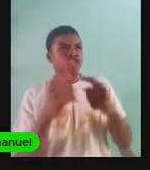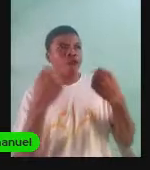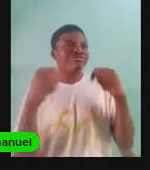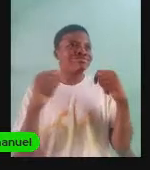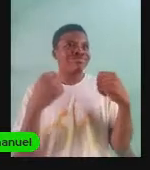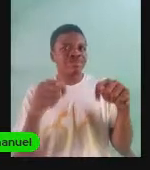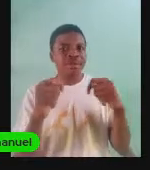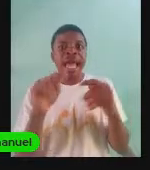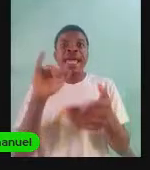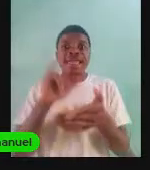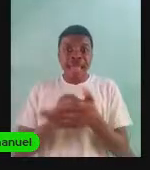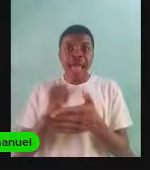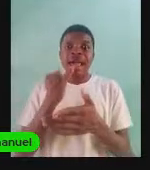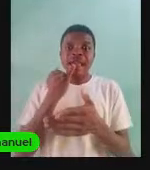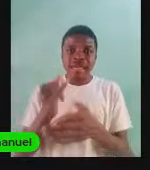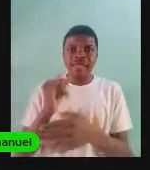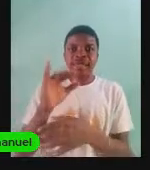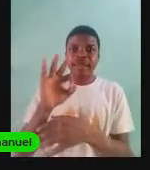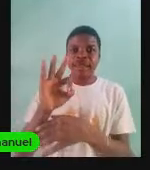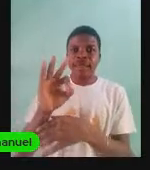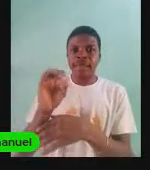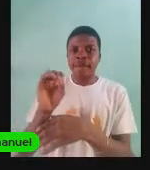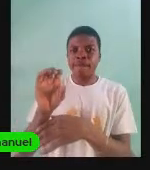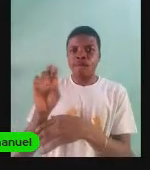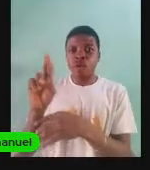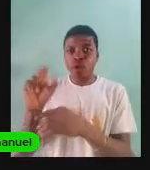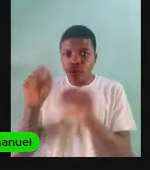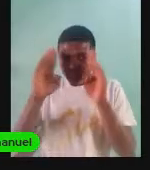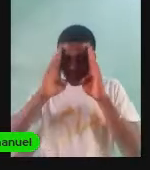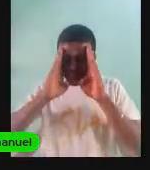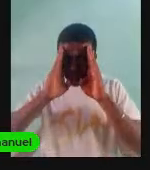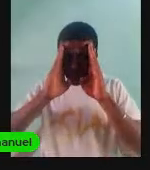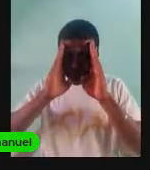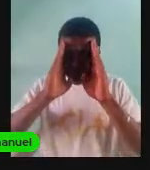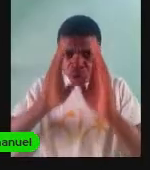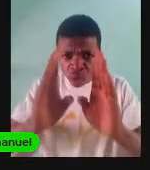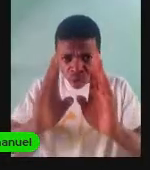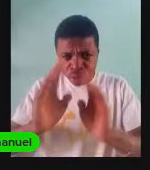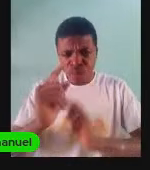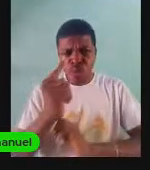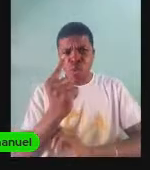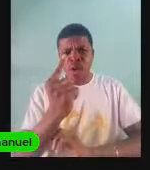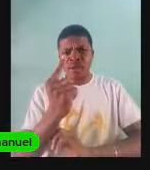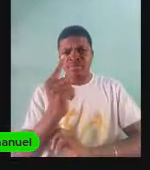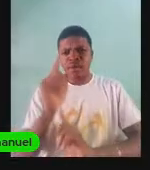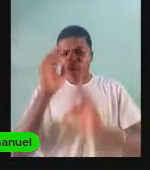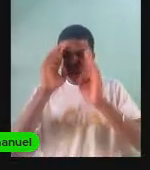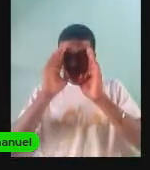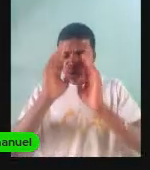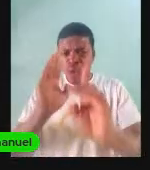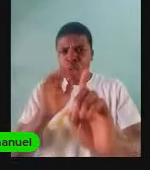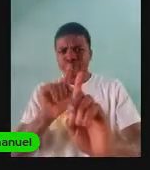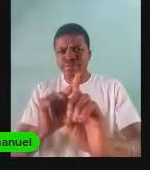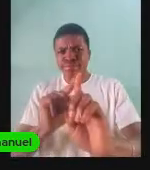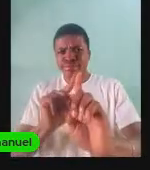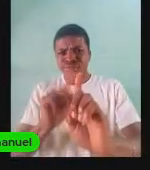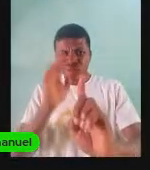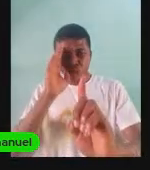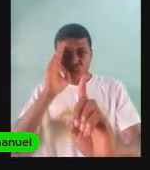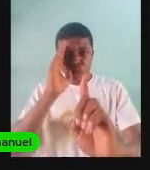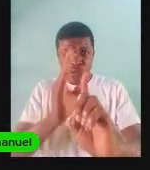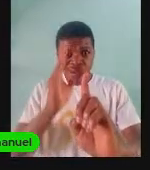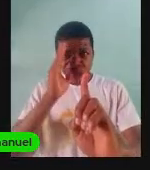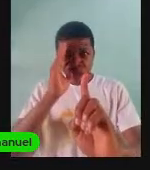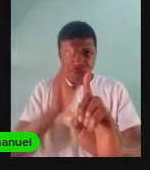You putting your attention on just one thing. You just point your attention on just a specific